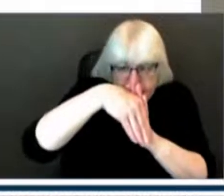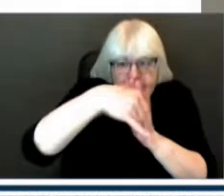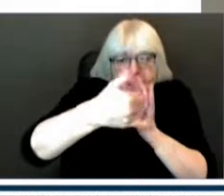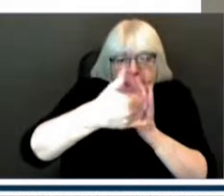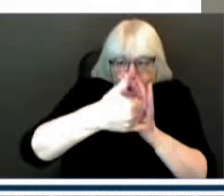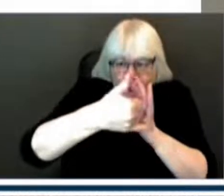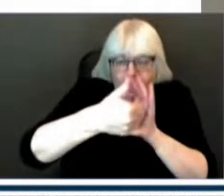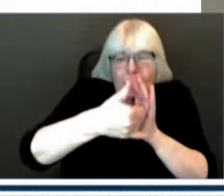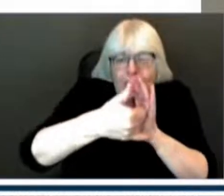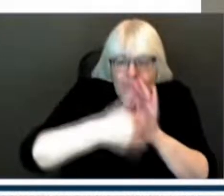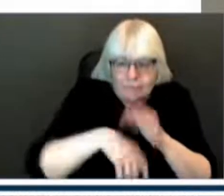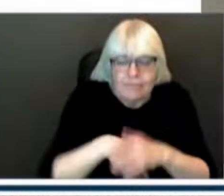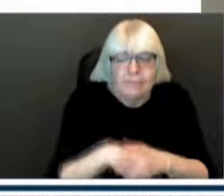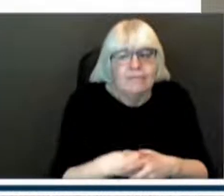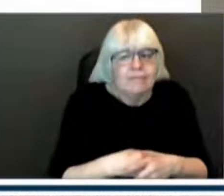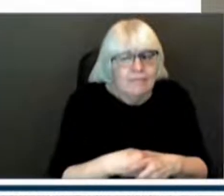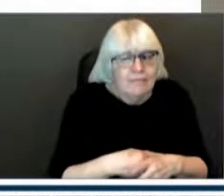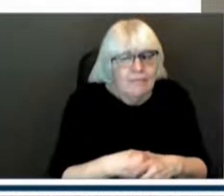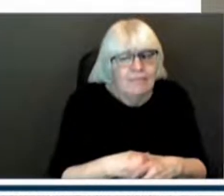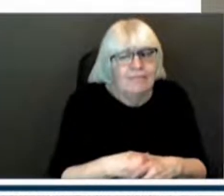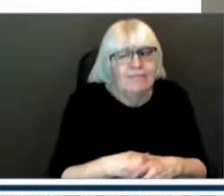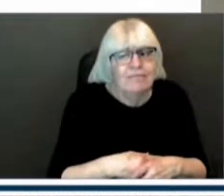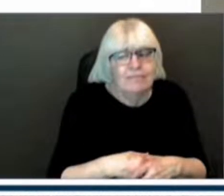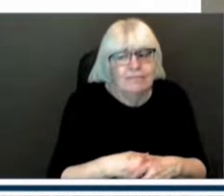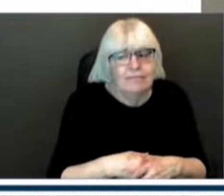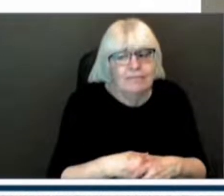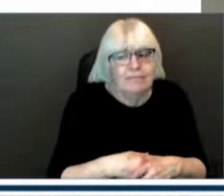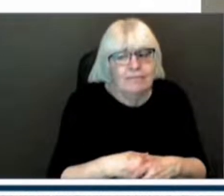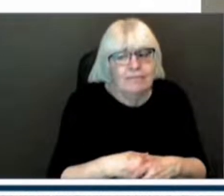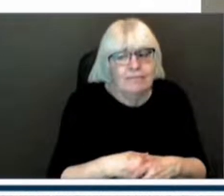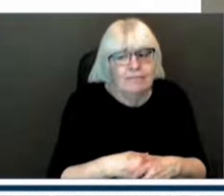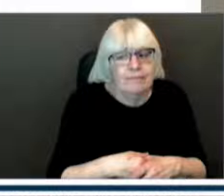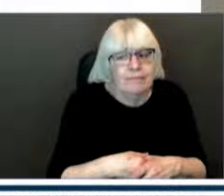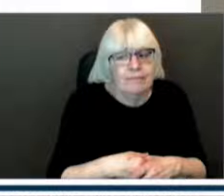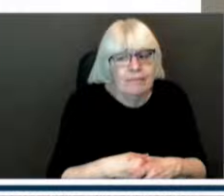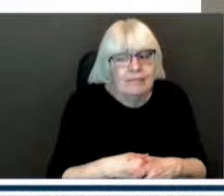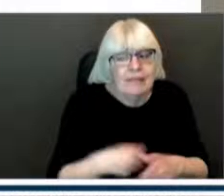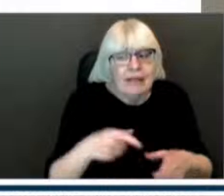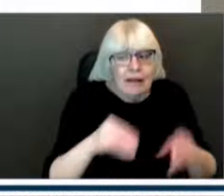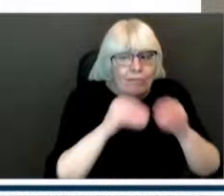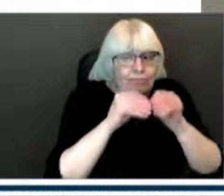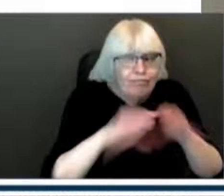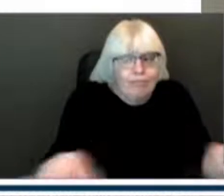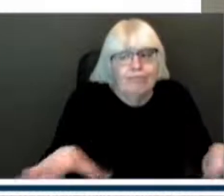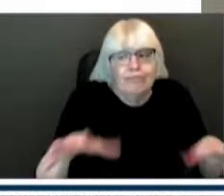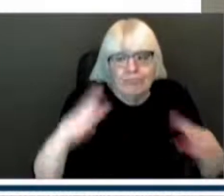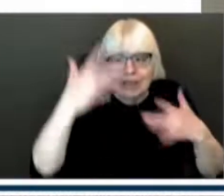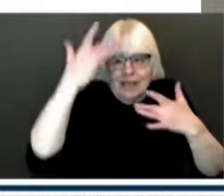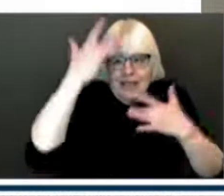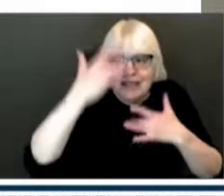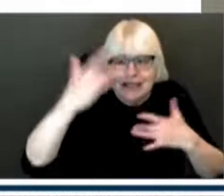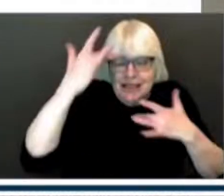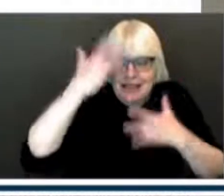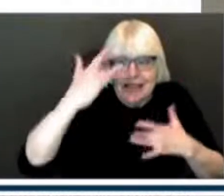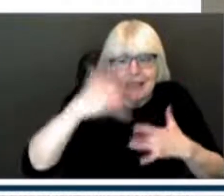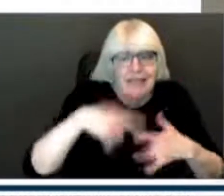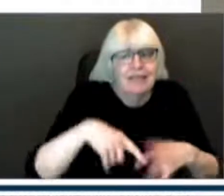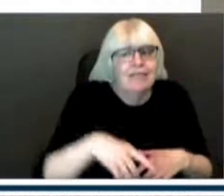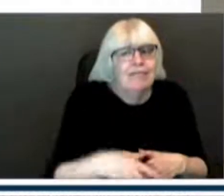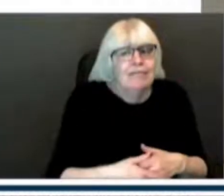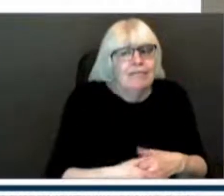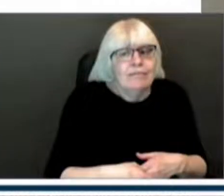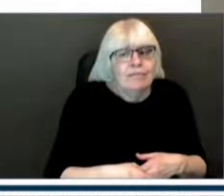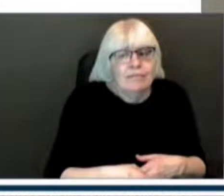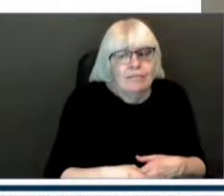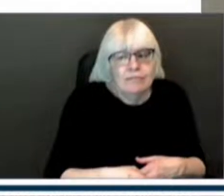sector and the outbreaks there is actually a very positive story around the benefit of vaccines. We have most of our